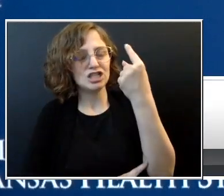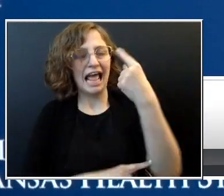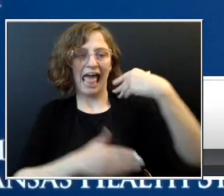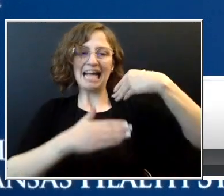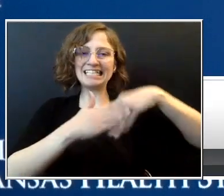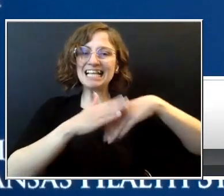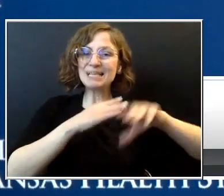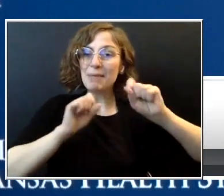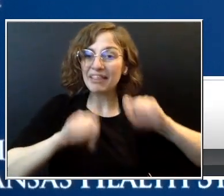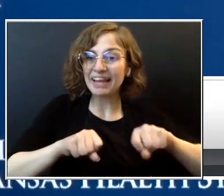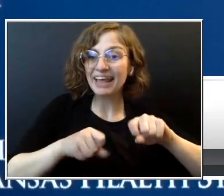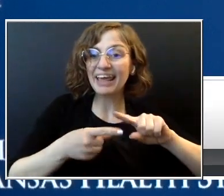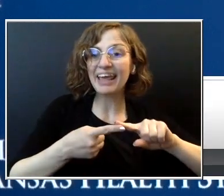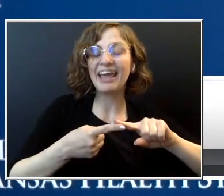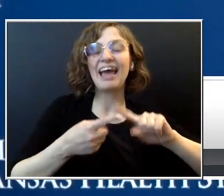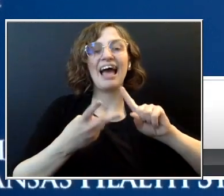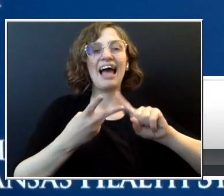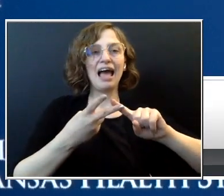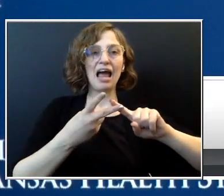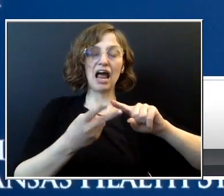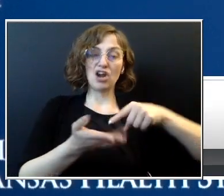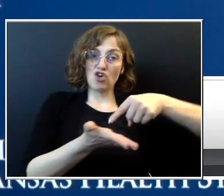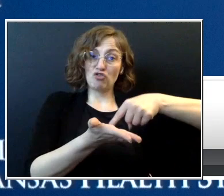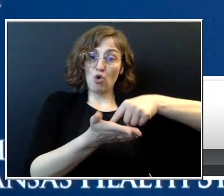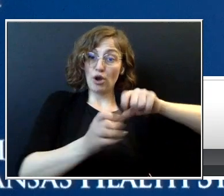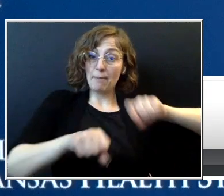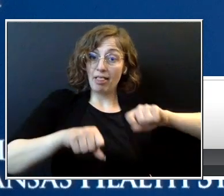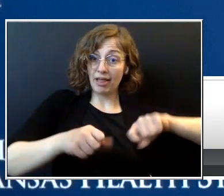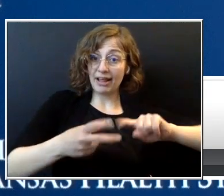affordability, and I think we should. We'd be remiss if we didn't,